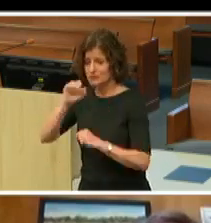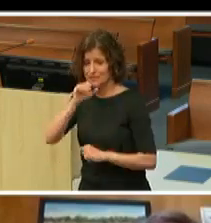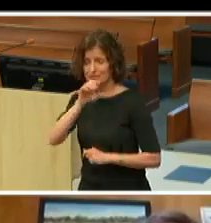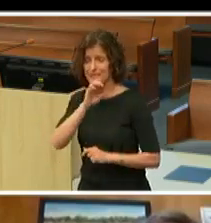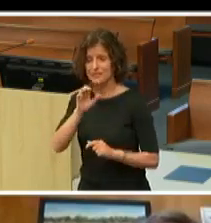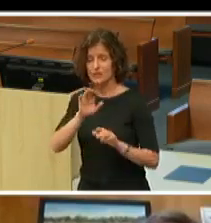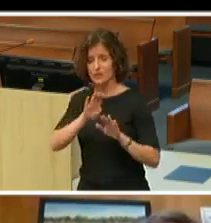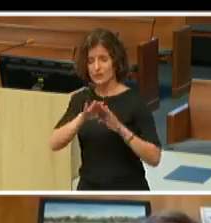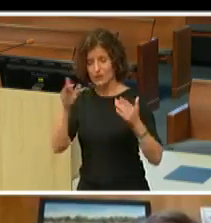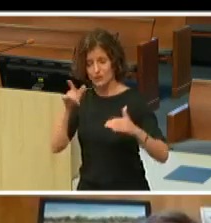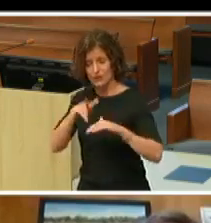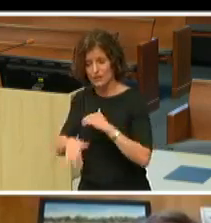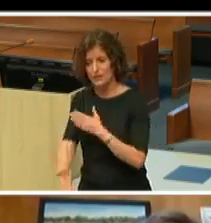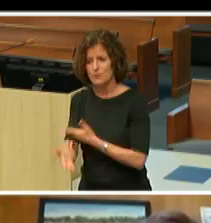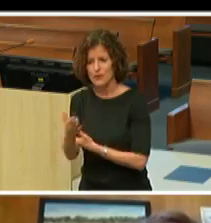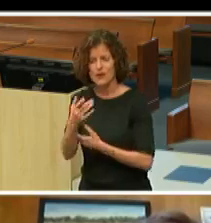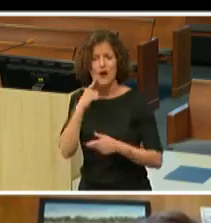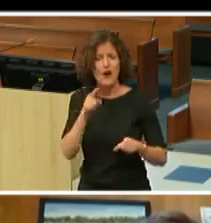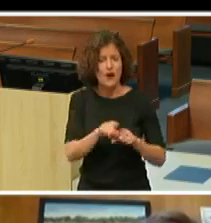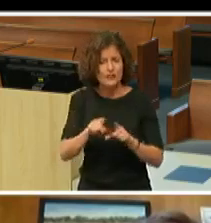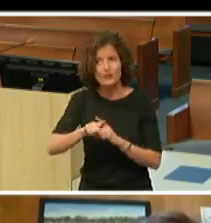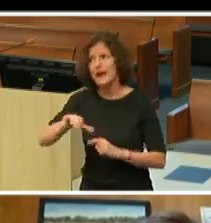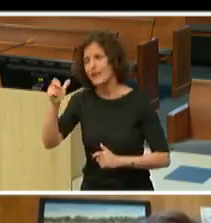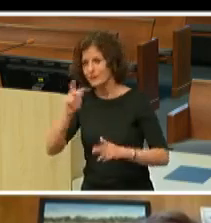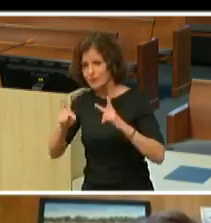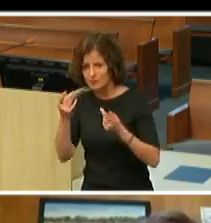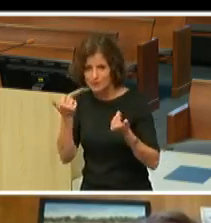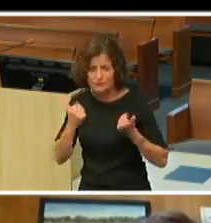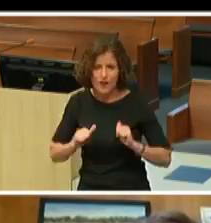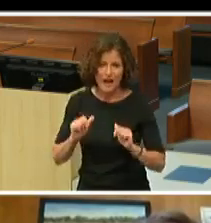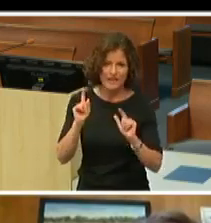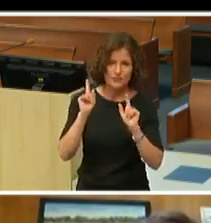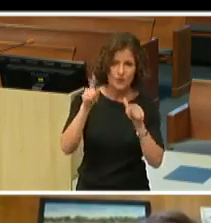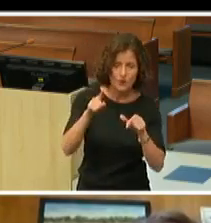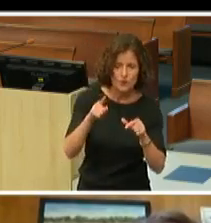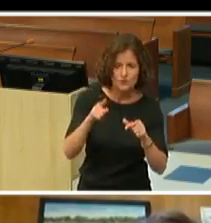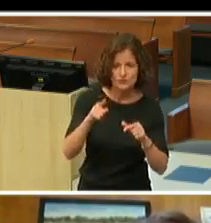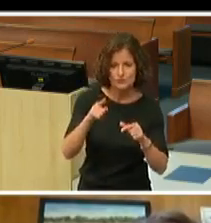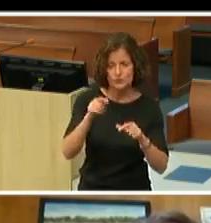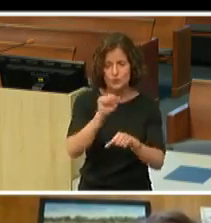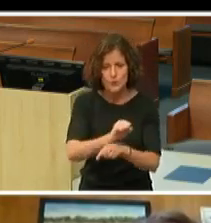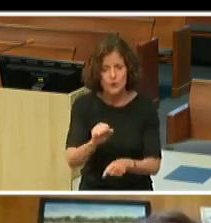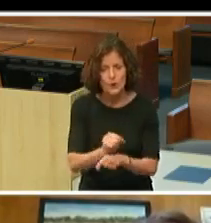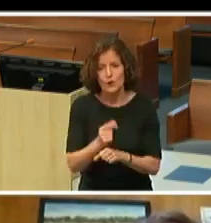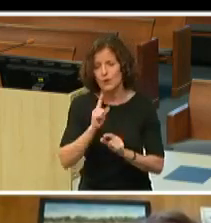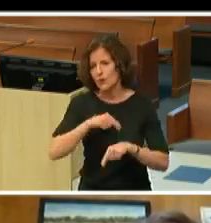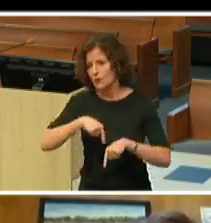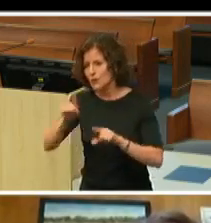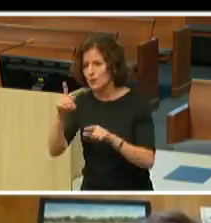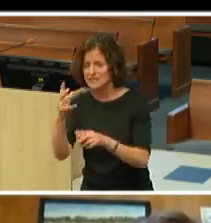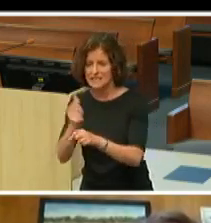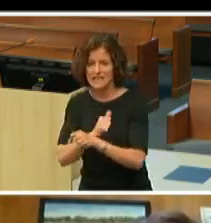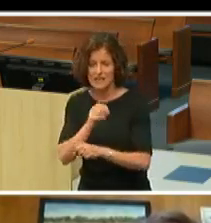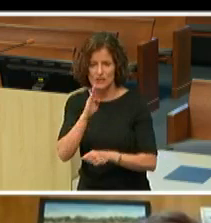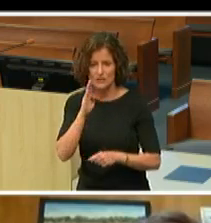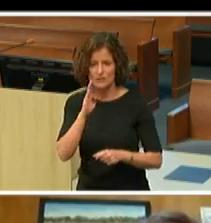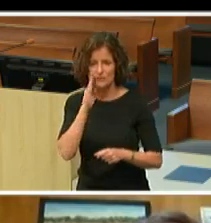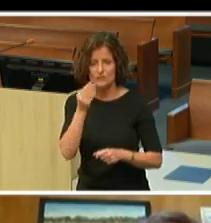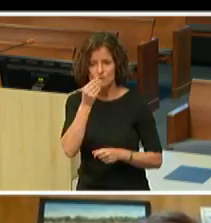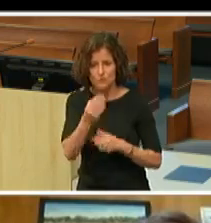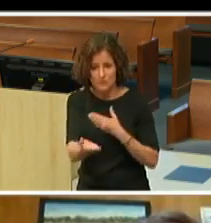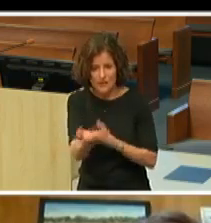also the time when people who are trying to get to work are getting breakfast or whatever it is they need for their day. So